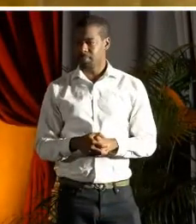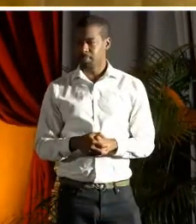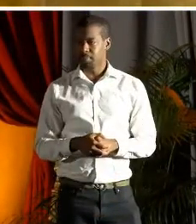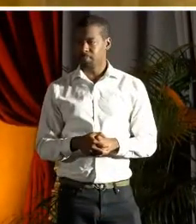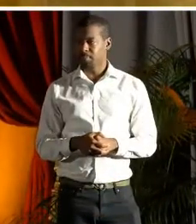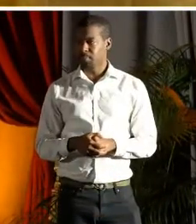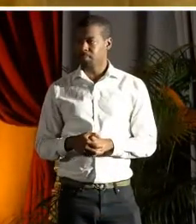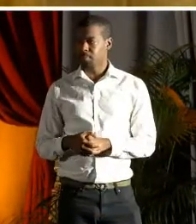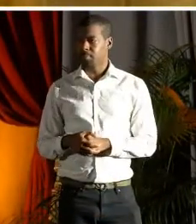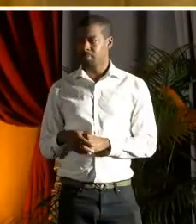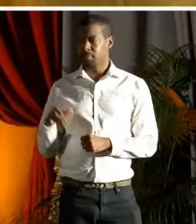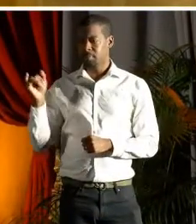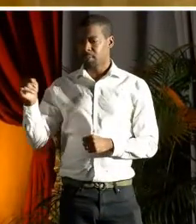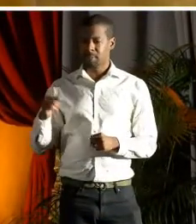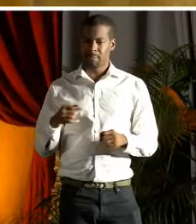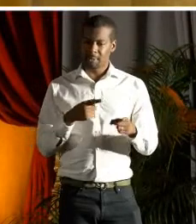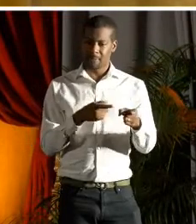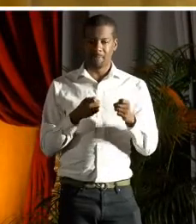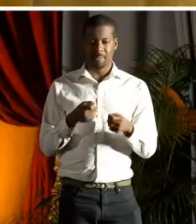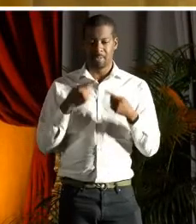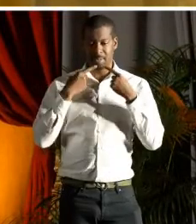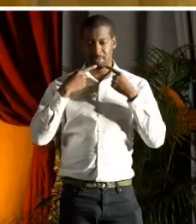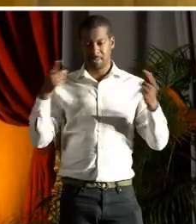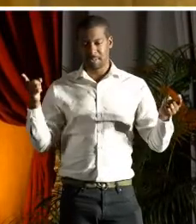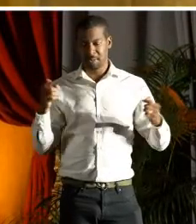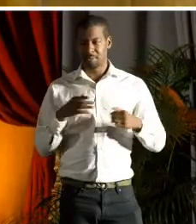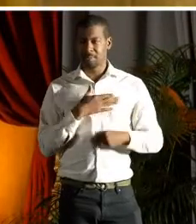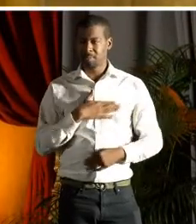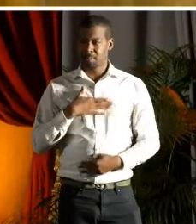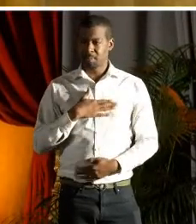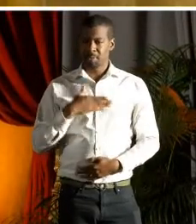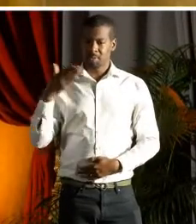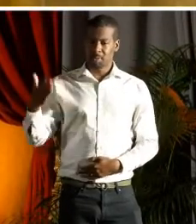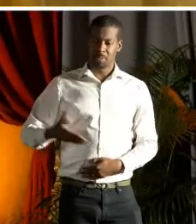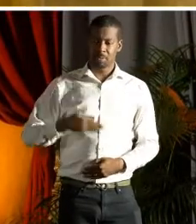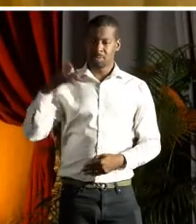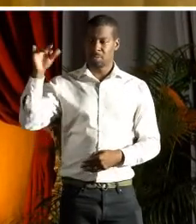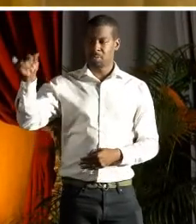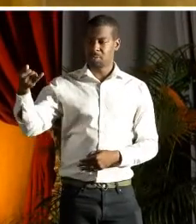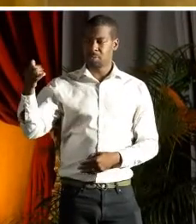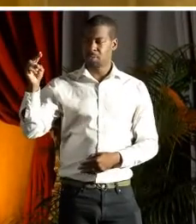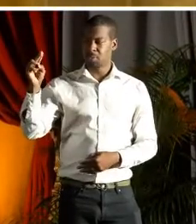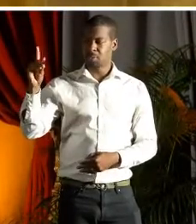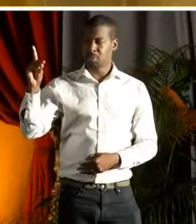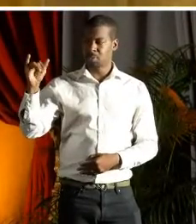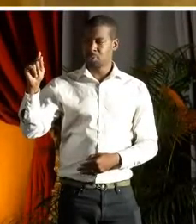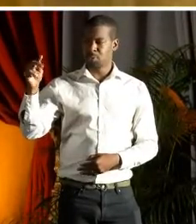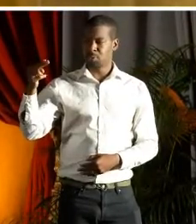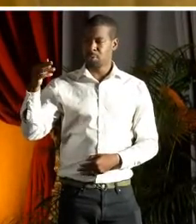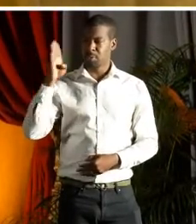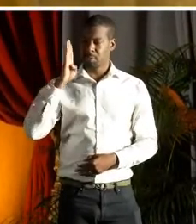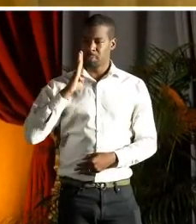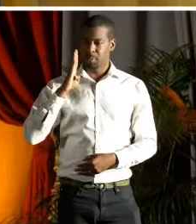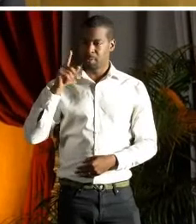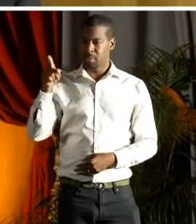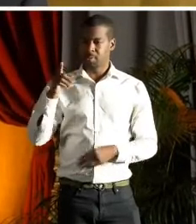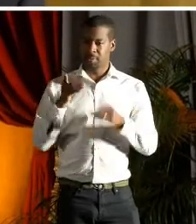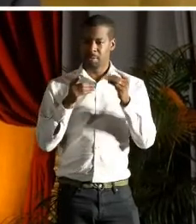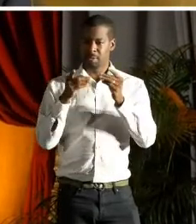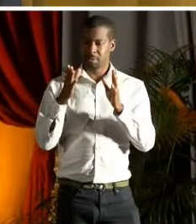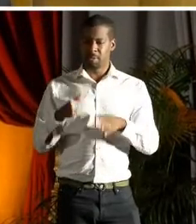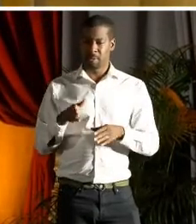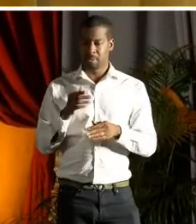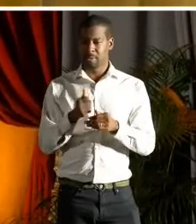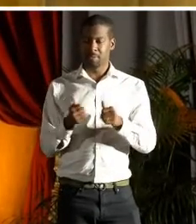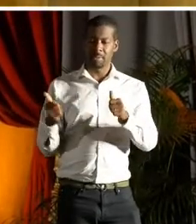That's it. We're going to have a really quick announcement. So please welcome Judith Brown. She's the executive director of the Advancement